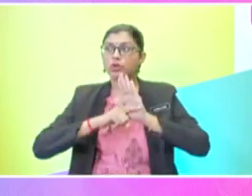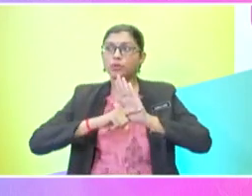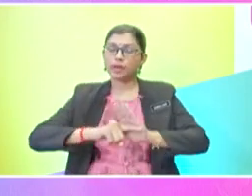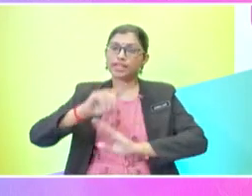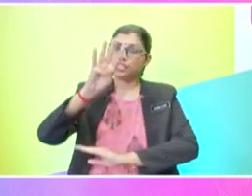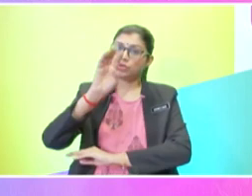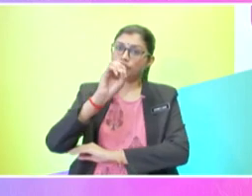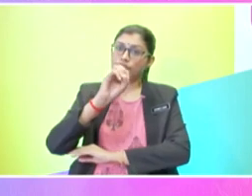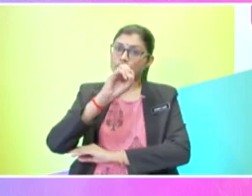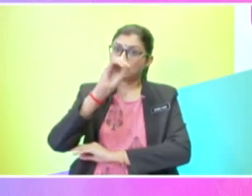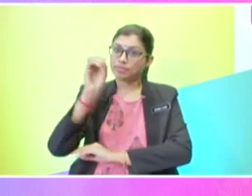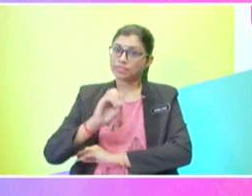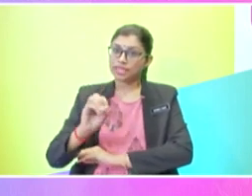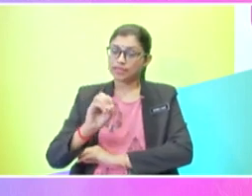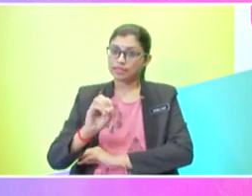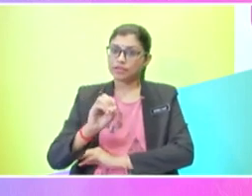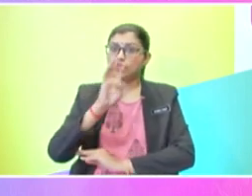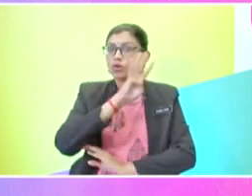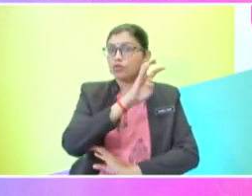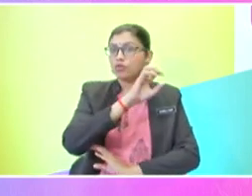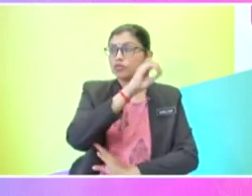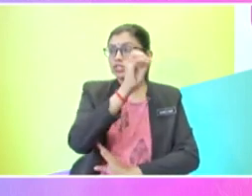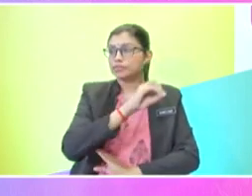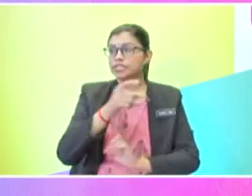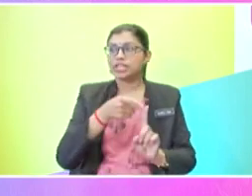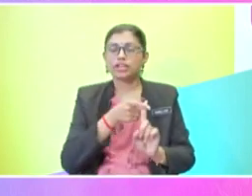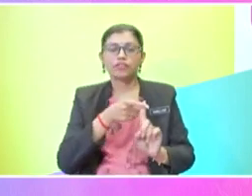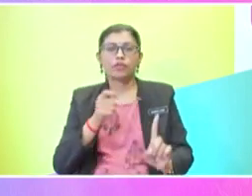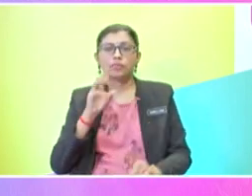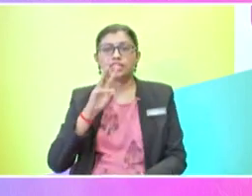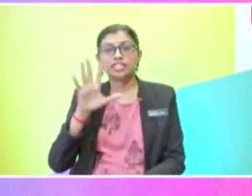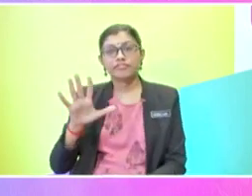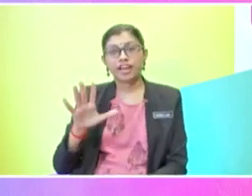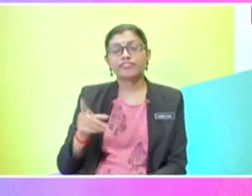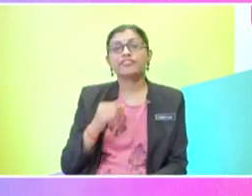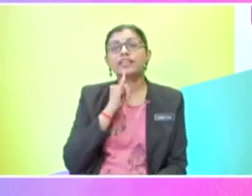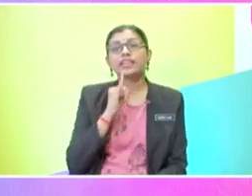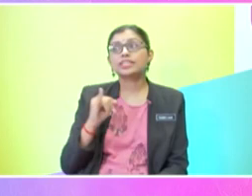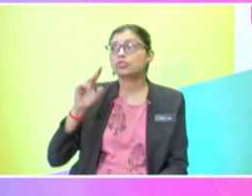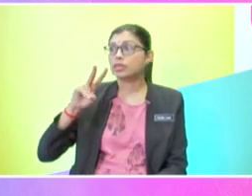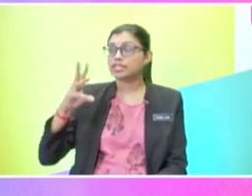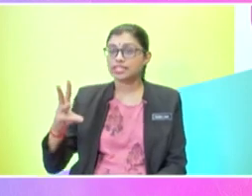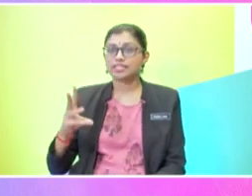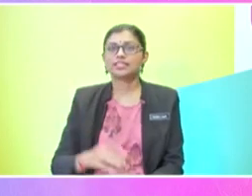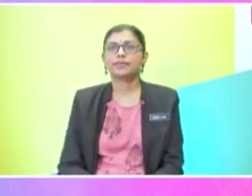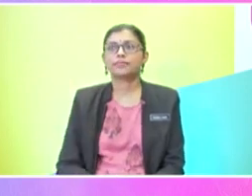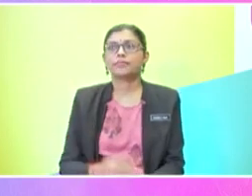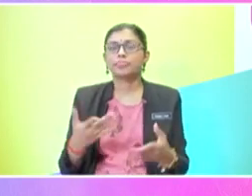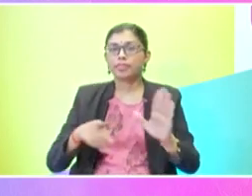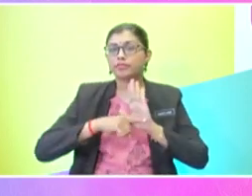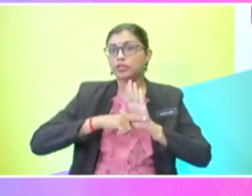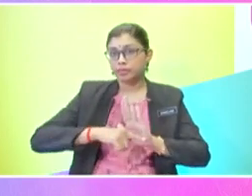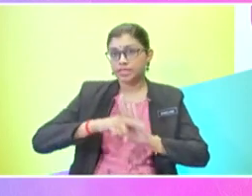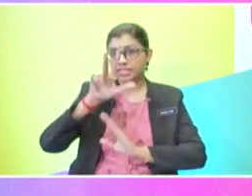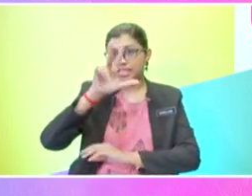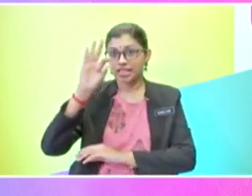car. So it is about 26,000. So you minus, you get the balance. Okay, that is the 39,000. So mm-hmm. that 39,000,